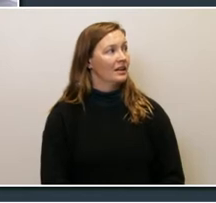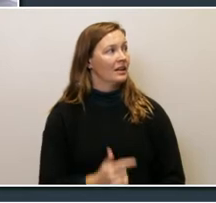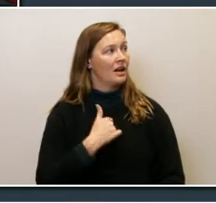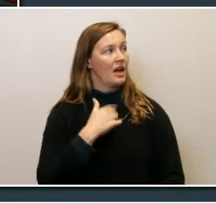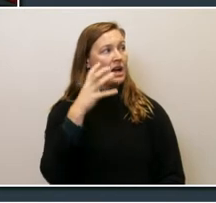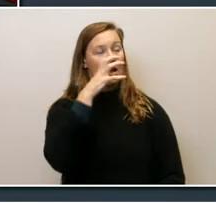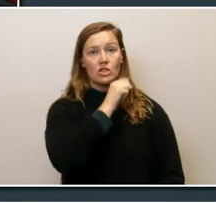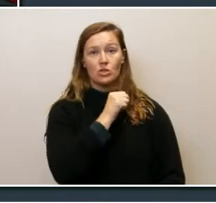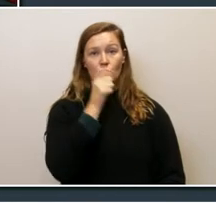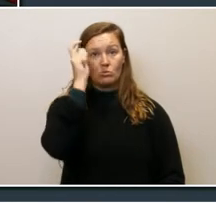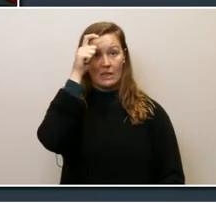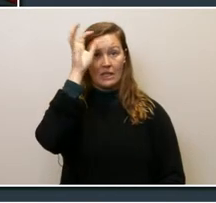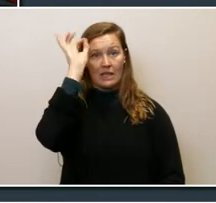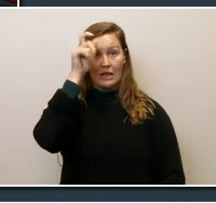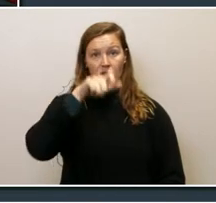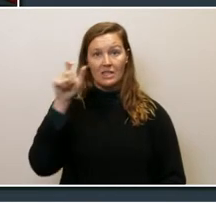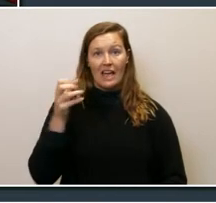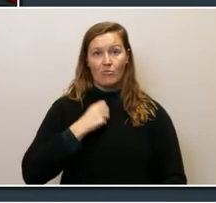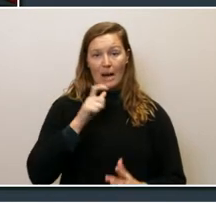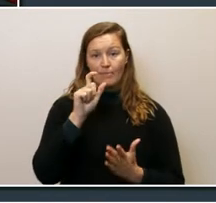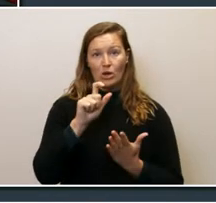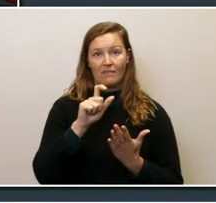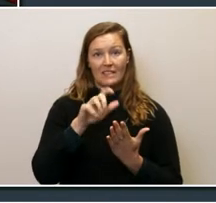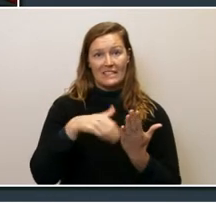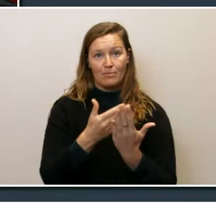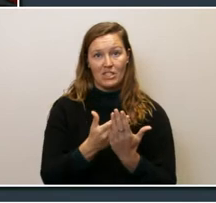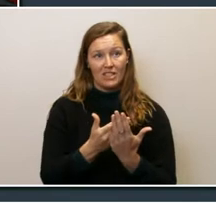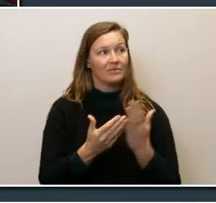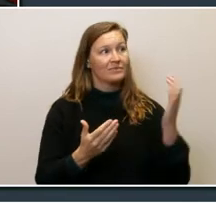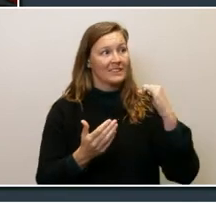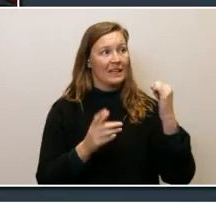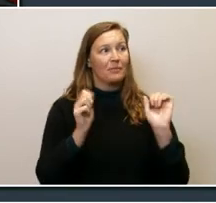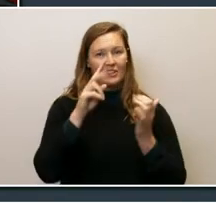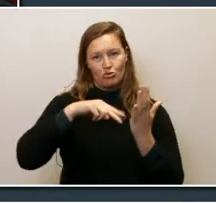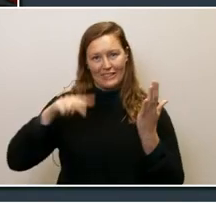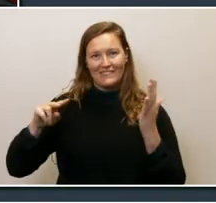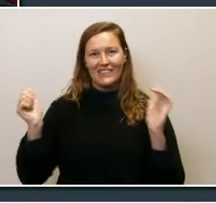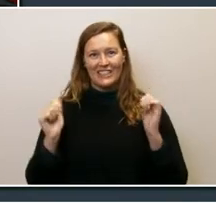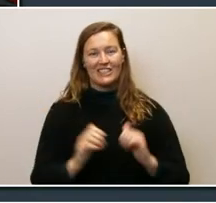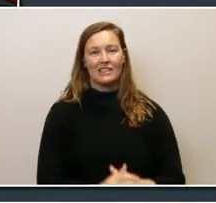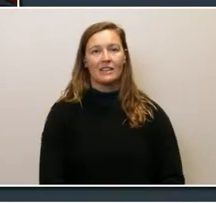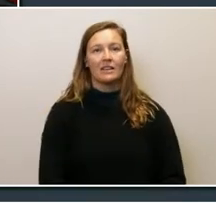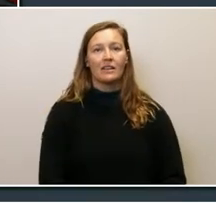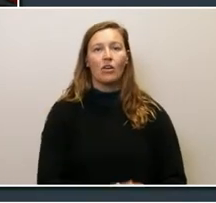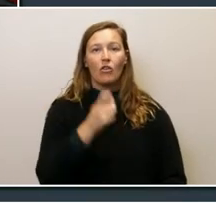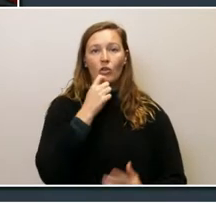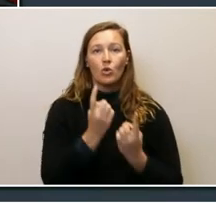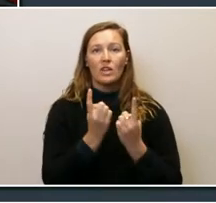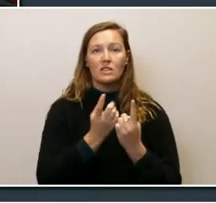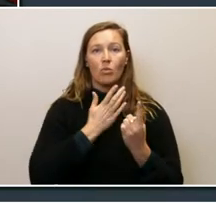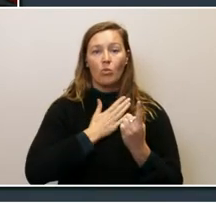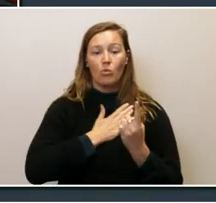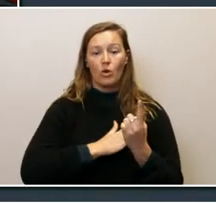I'm assuming that councillors have my very brief submission in front of them. Yes, you can take that as read. Okay, so there are a couple of